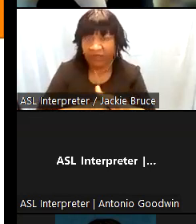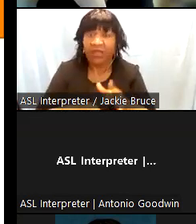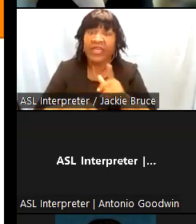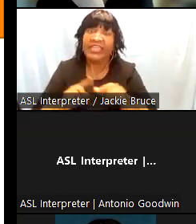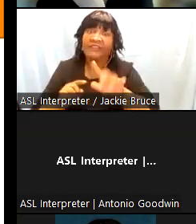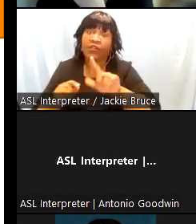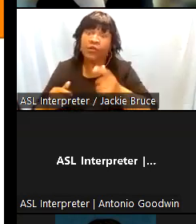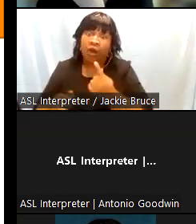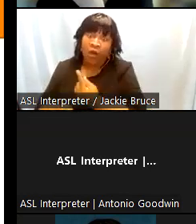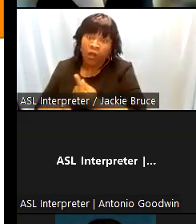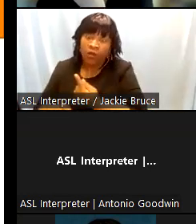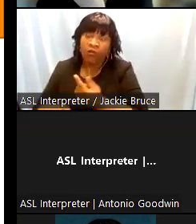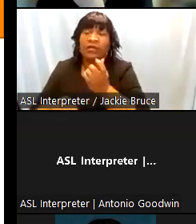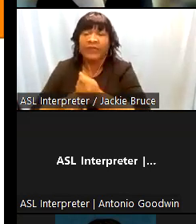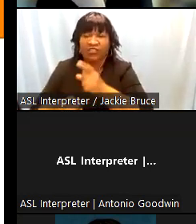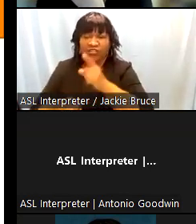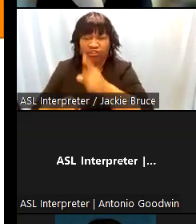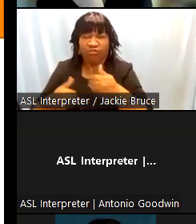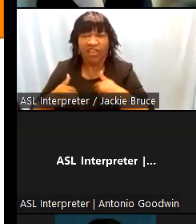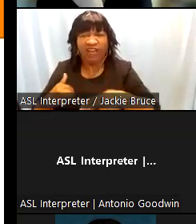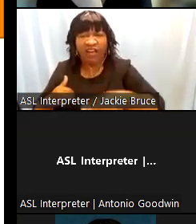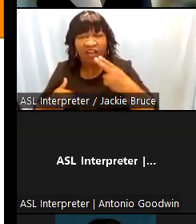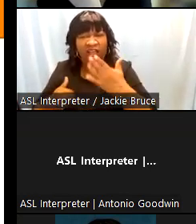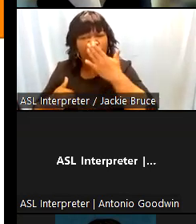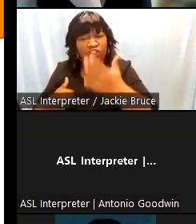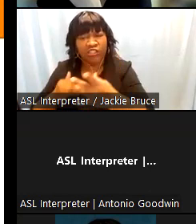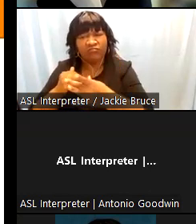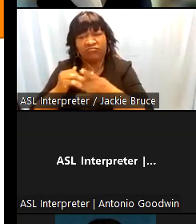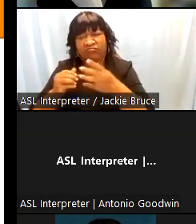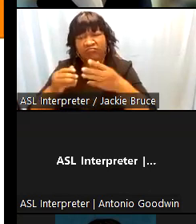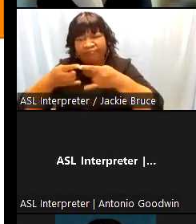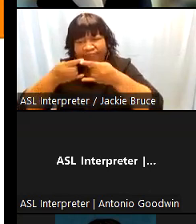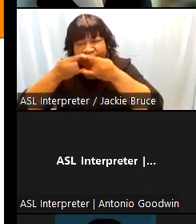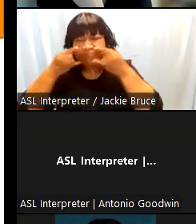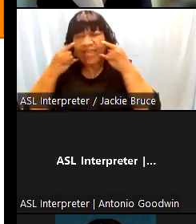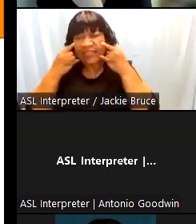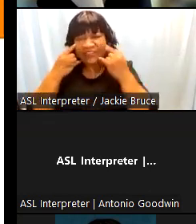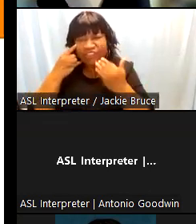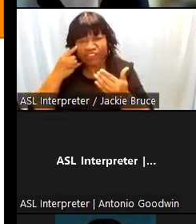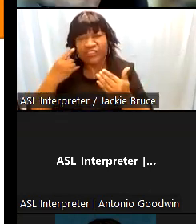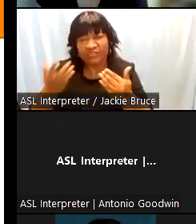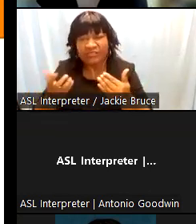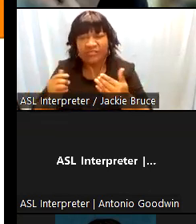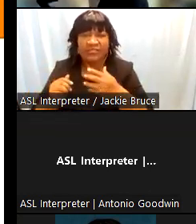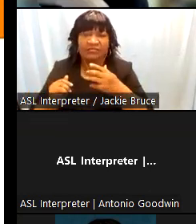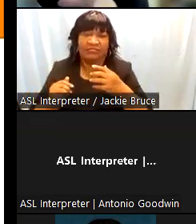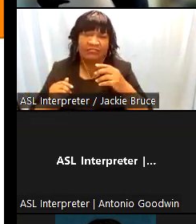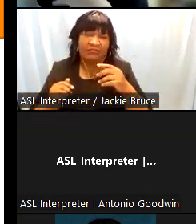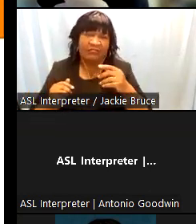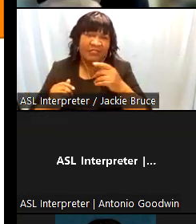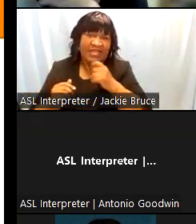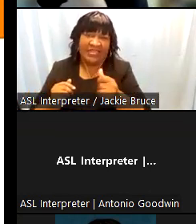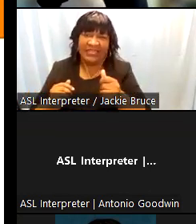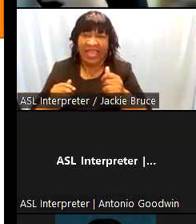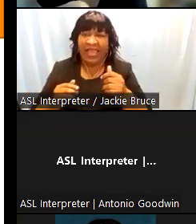isolating, just make sure you're wearing a good high quality mask, and avoid spending like